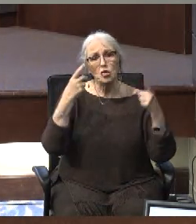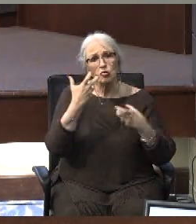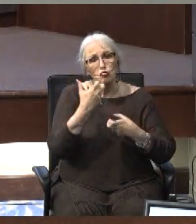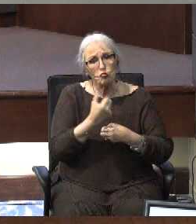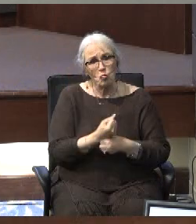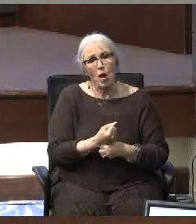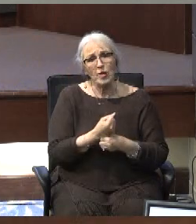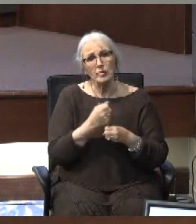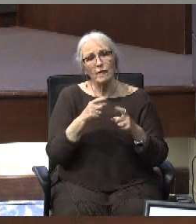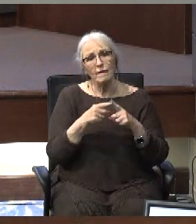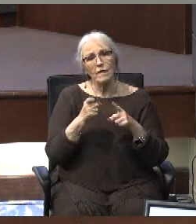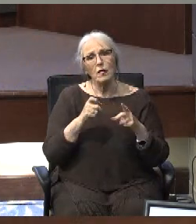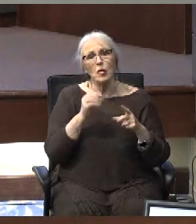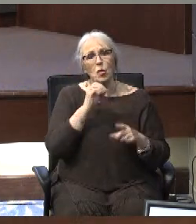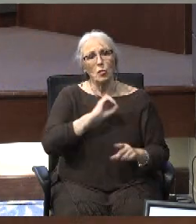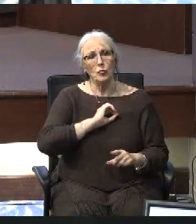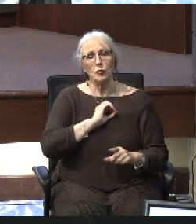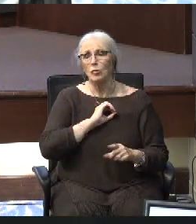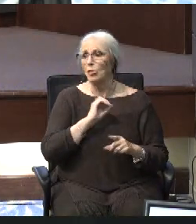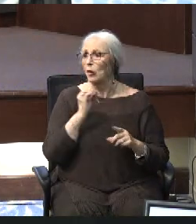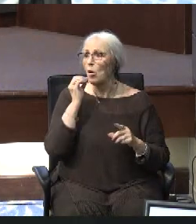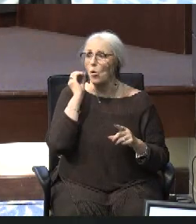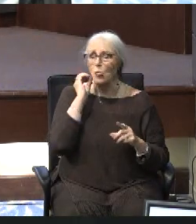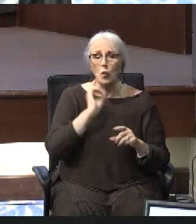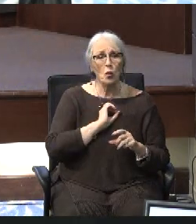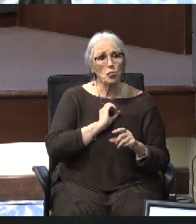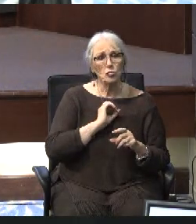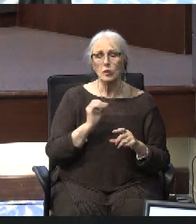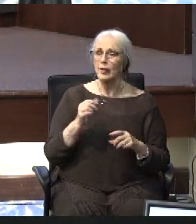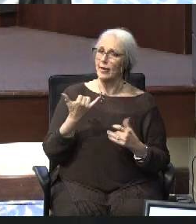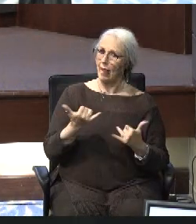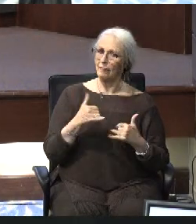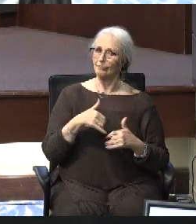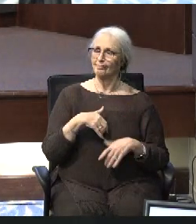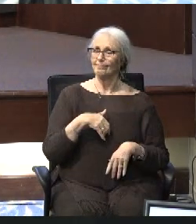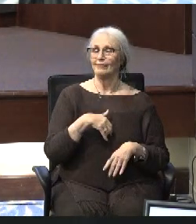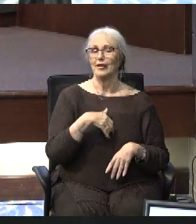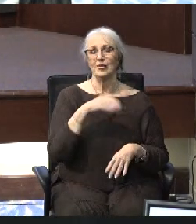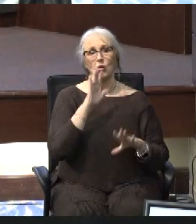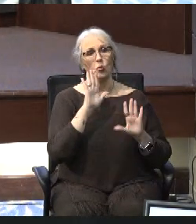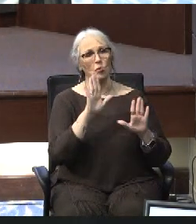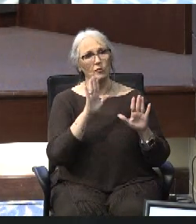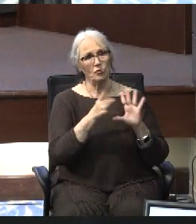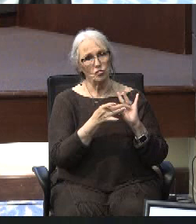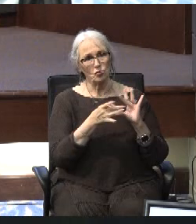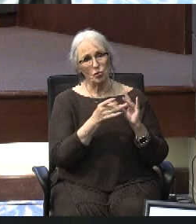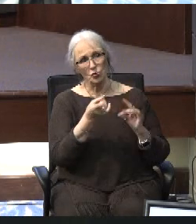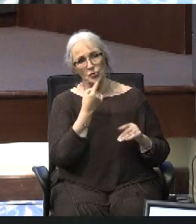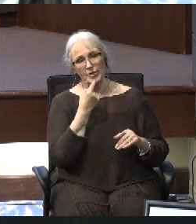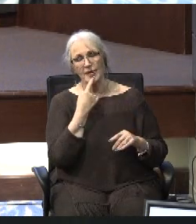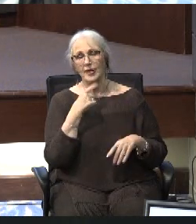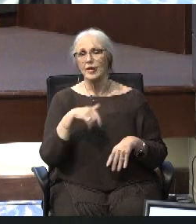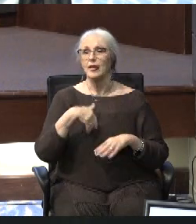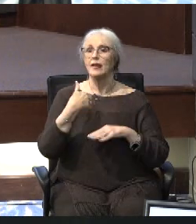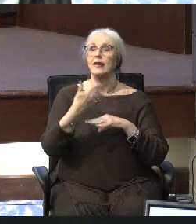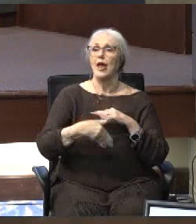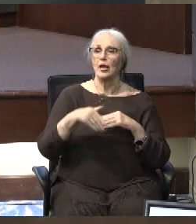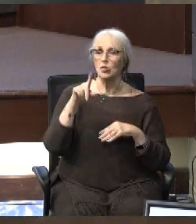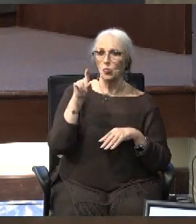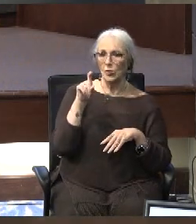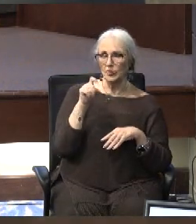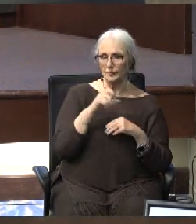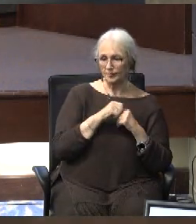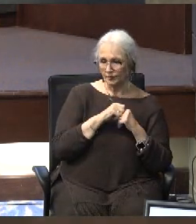residents. The next question I had, that's an amazing story. Thank you for that. The next question I had